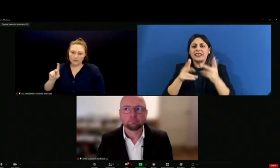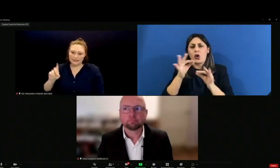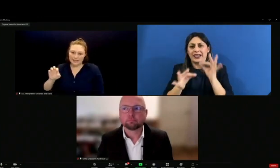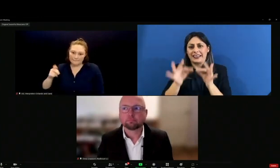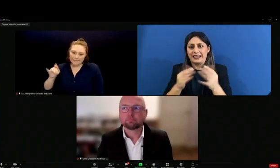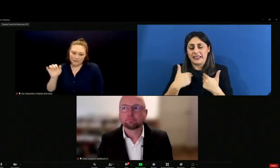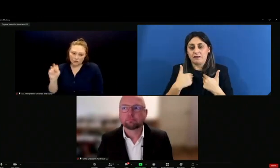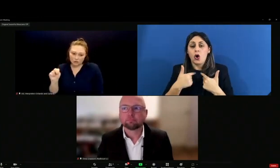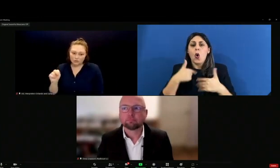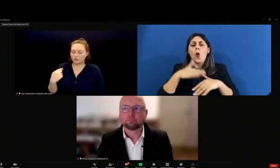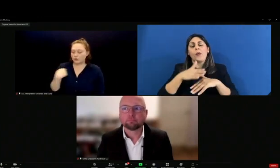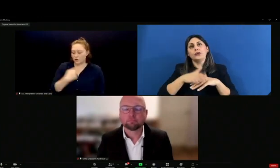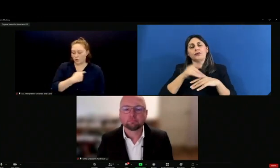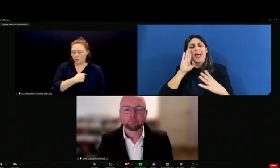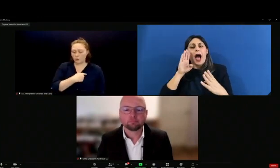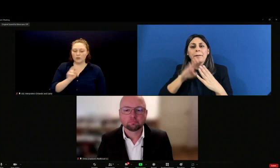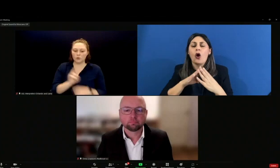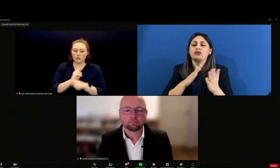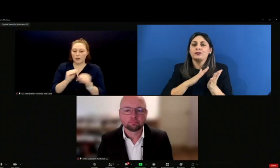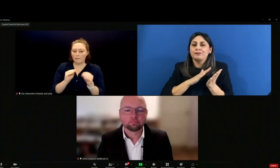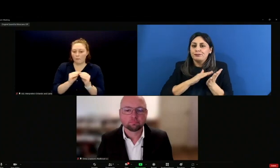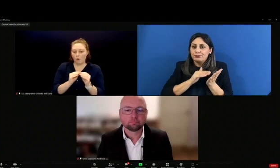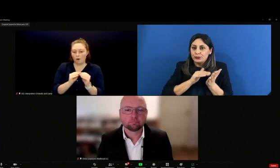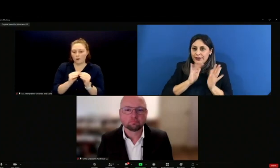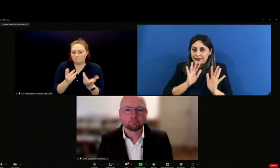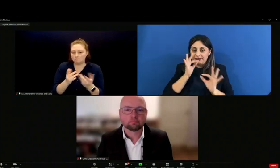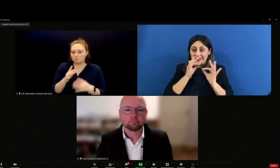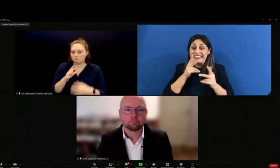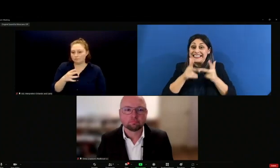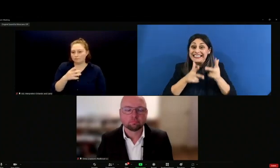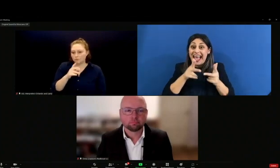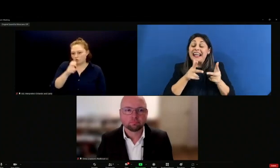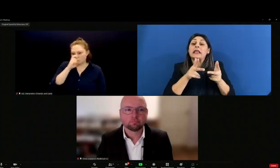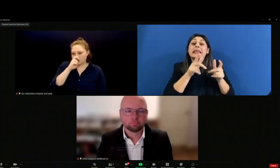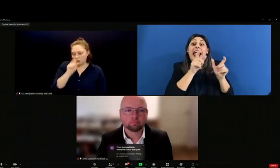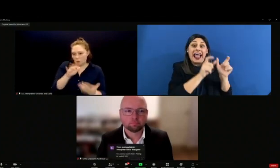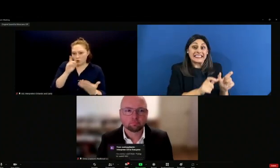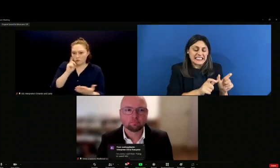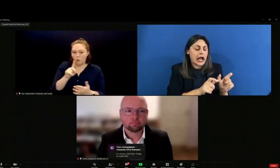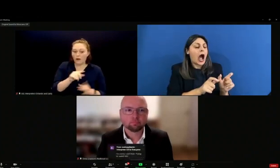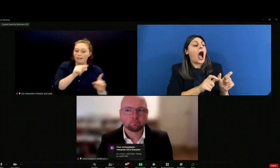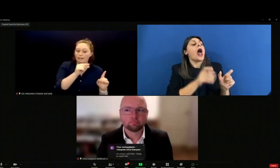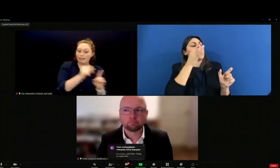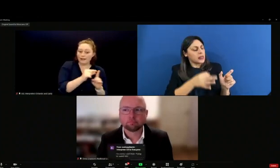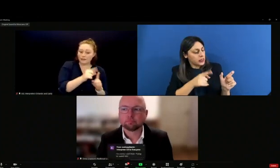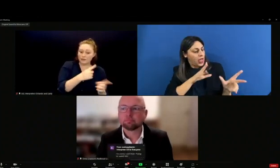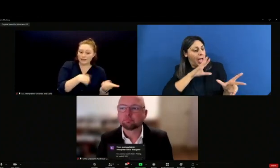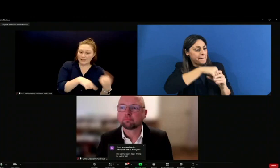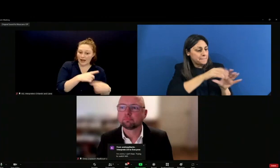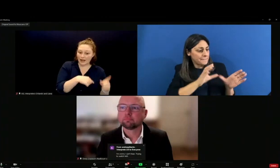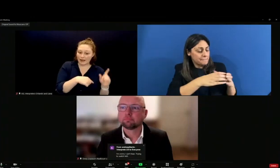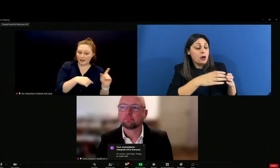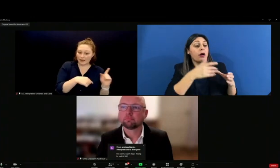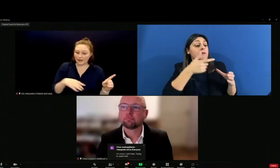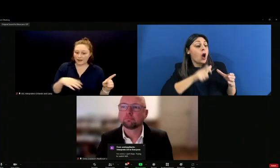went with a very conservative approach in regard to that lexical sign would be marked as lexical sign only if